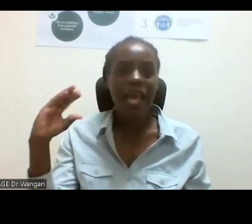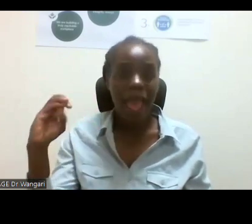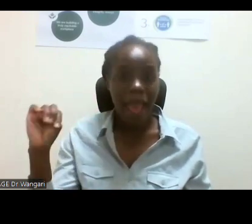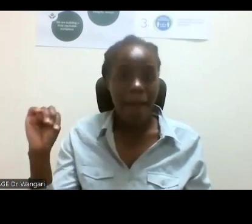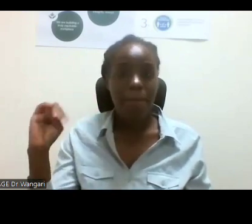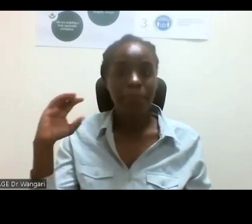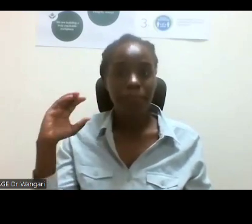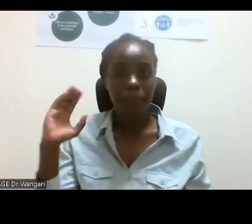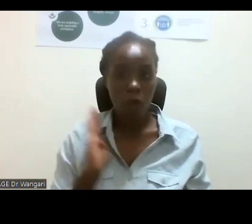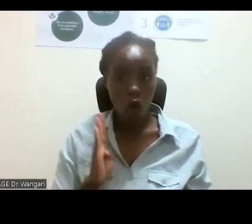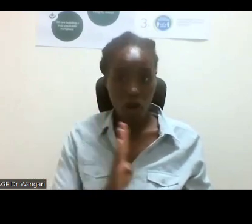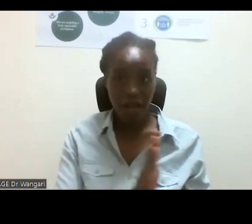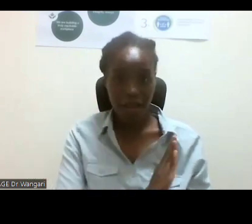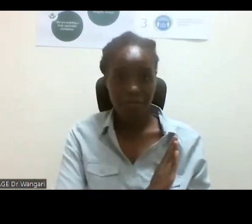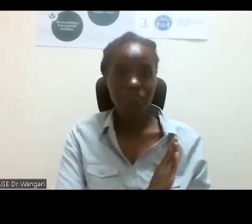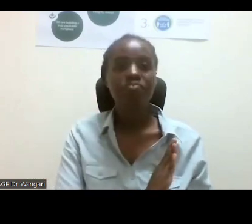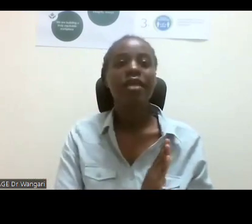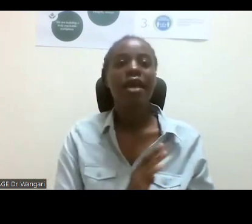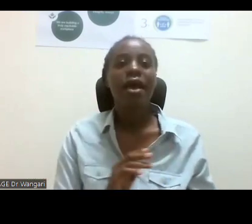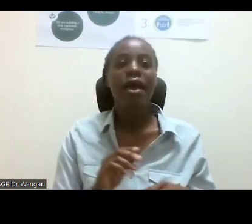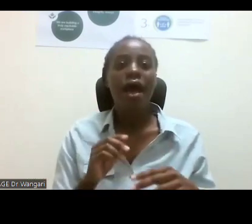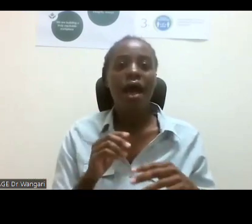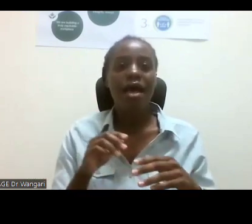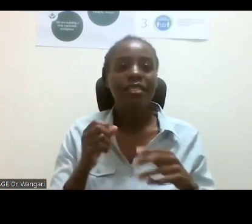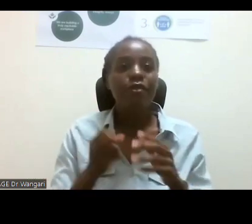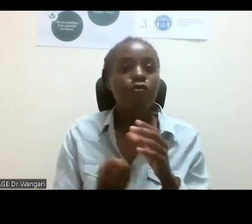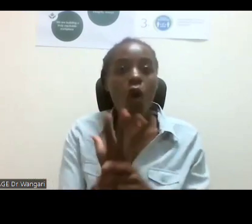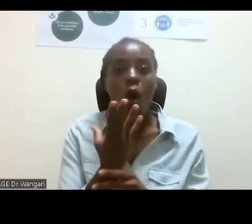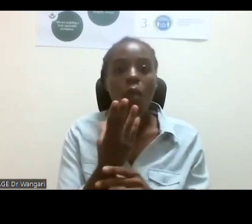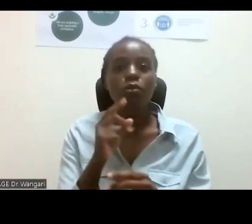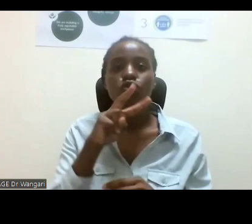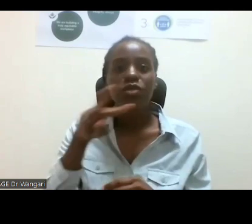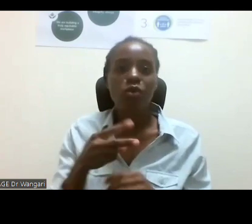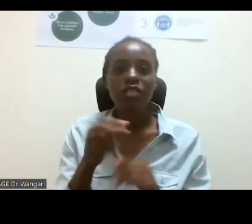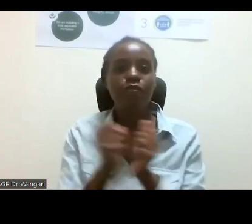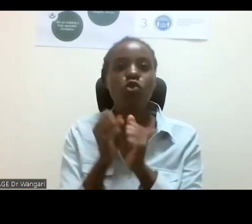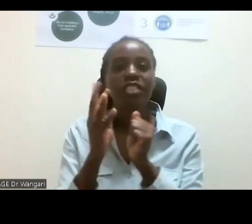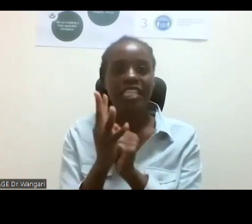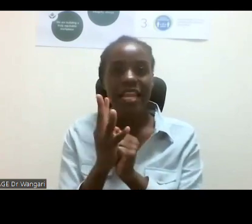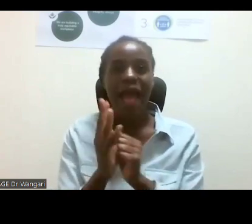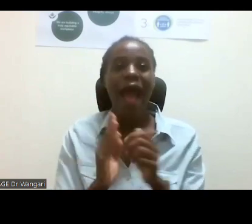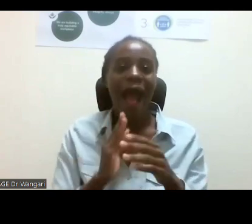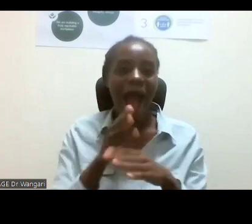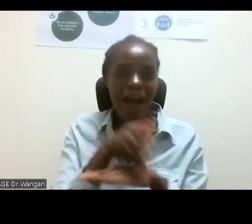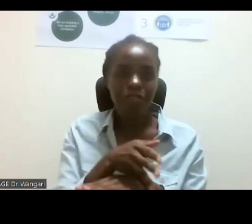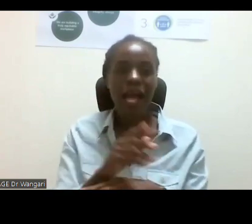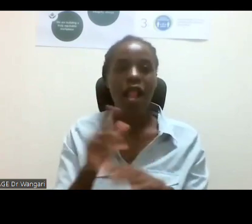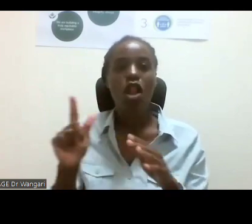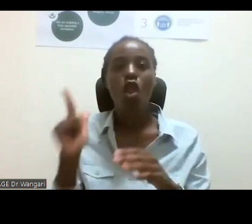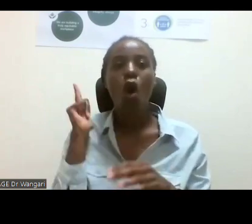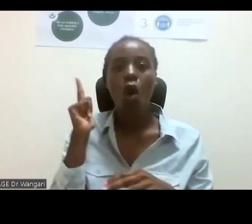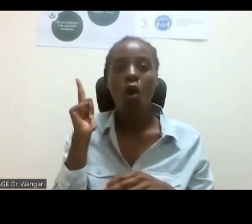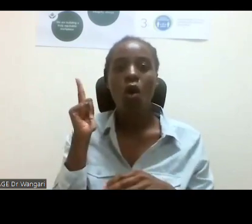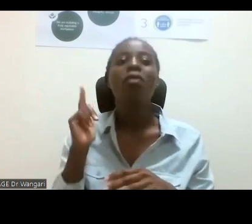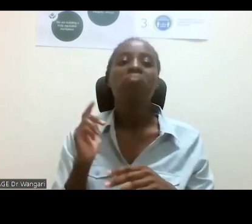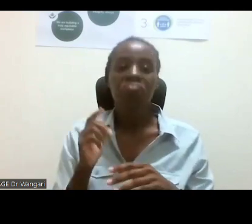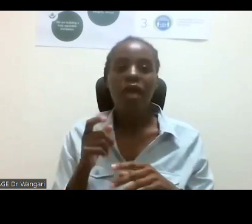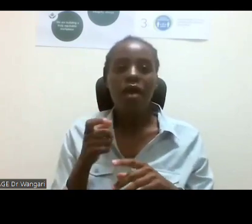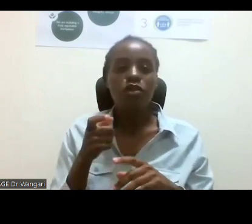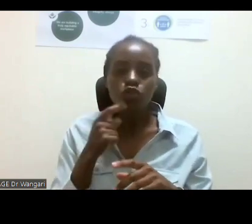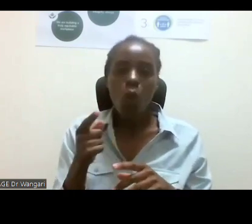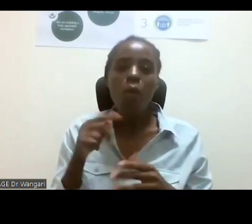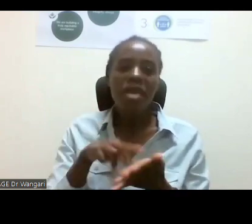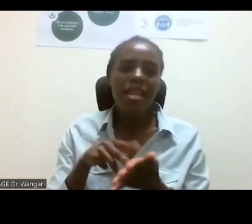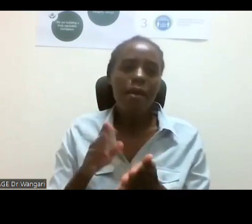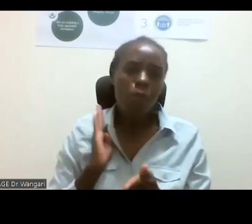in 2014 after the enactment of the Prohibition of FGM Act 2011. The board therefore derived its mandate from the Act.